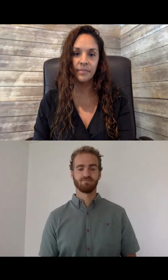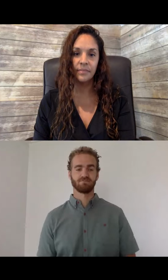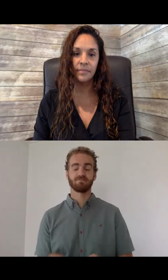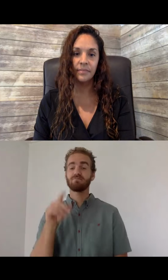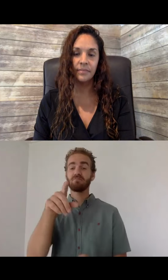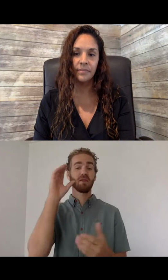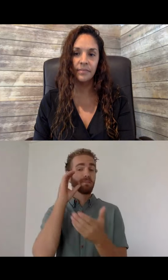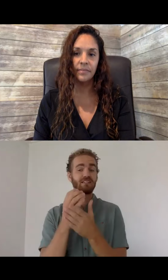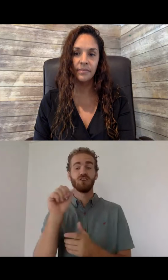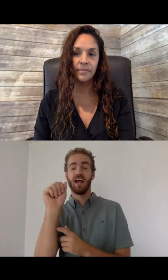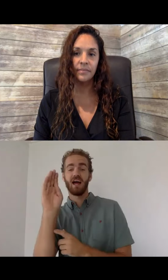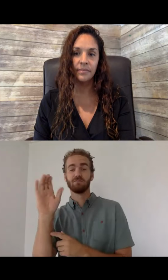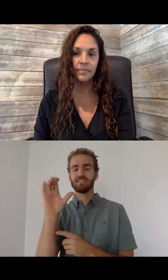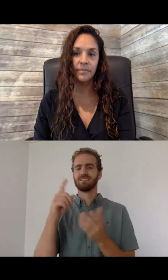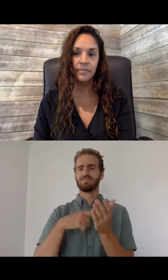Introducing different types of diversity.